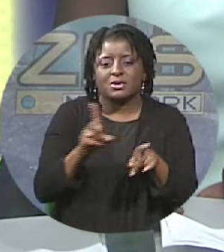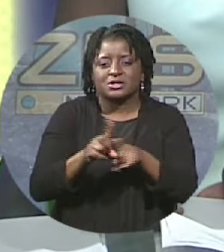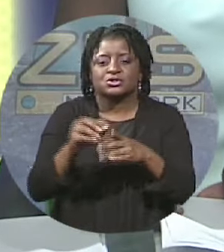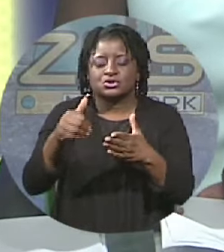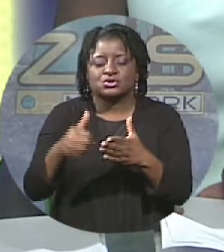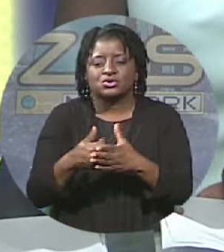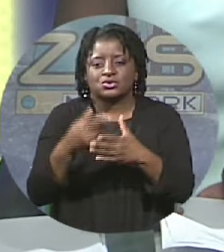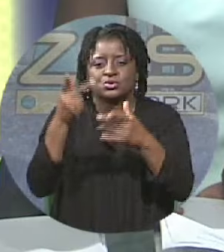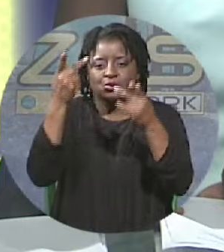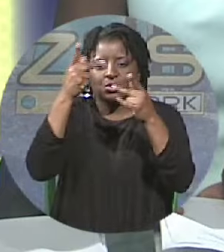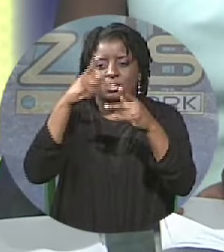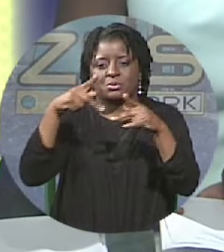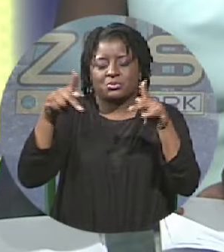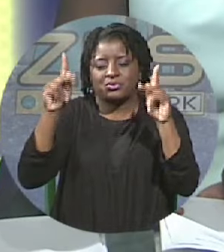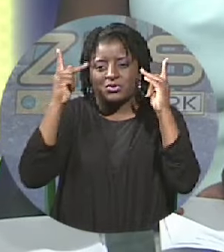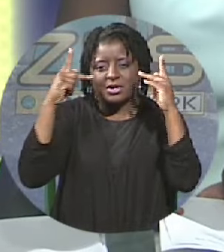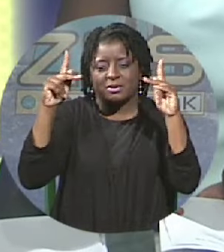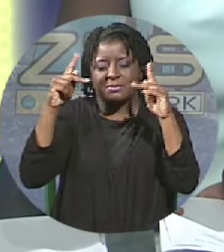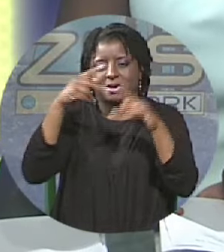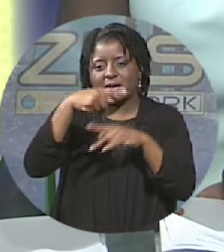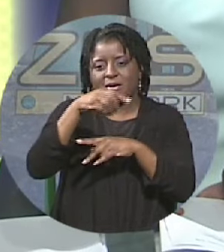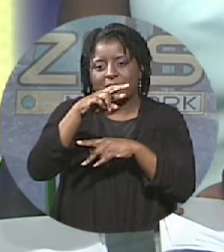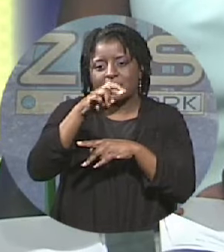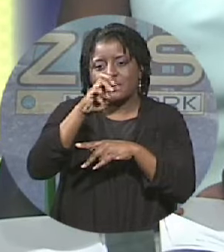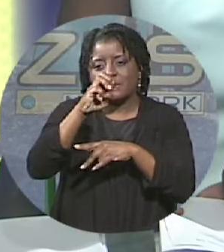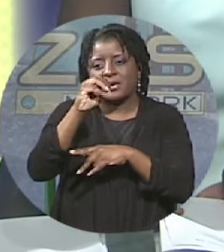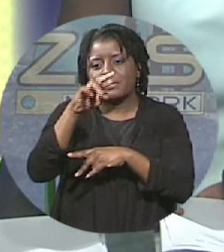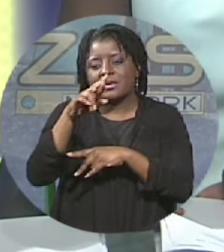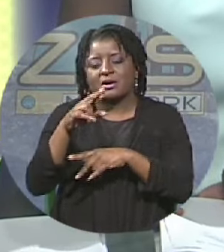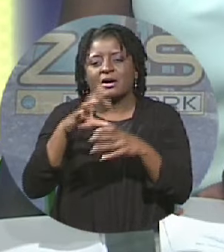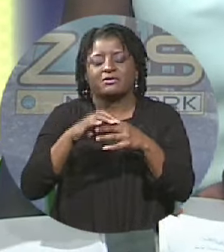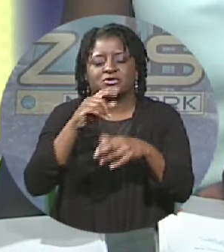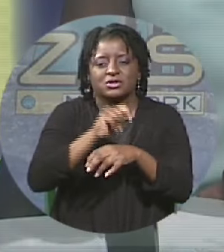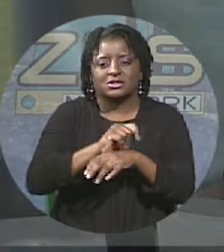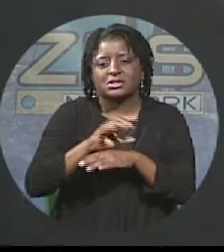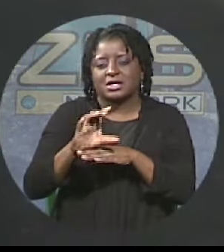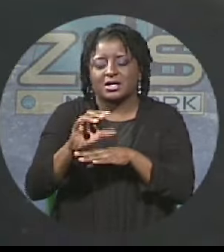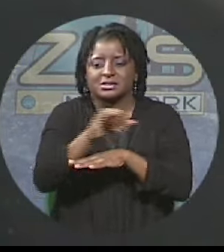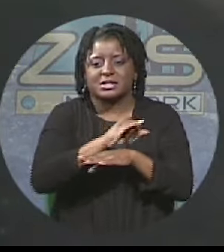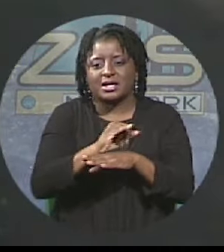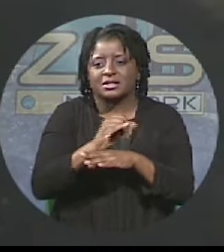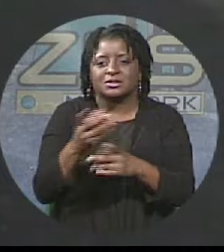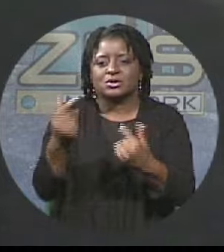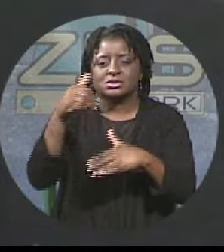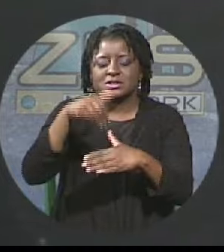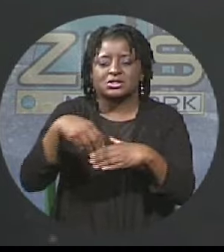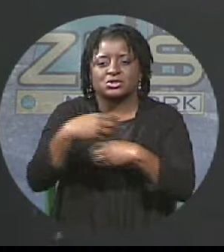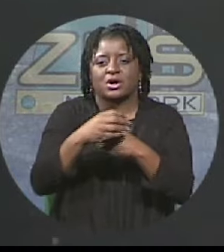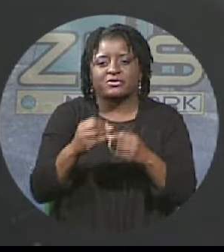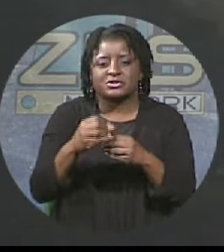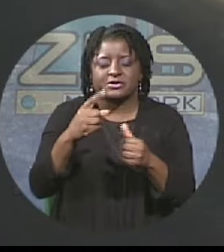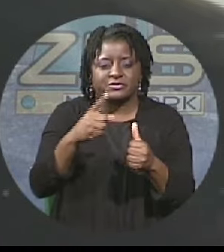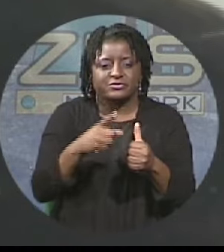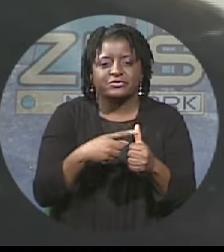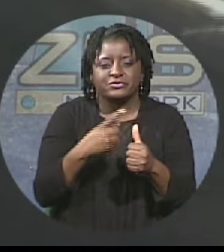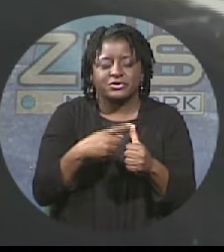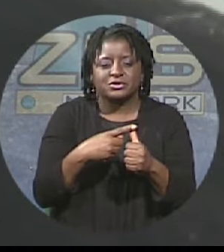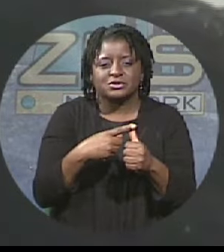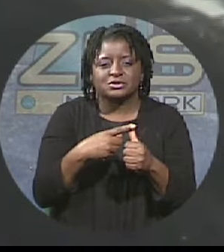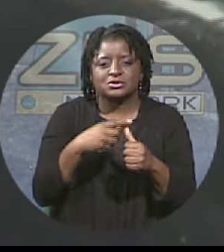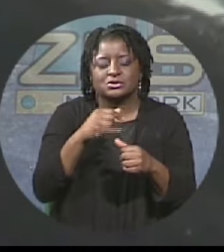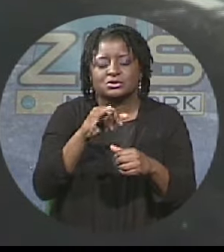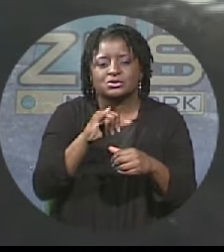and Caicos Islands settles into office. Clint Watson tells us more. One of the first tasks by the new Turks and Caicos administration is